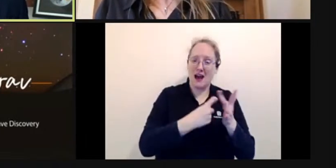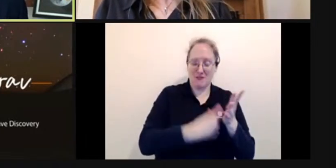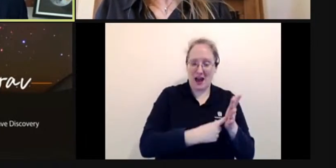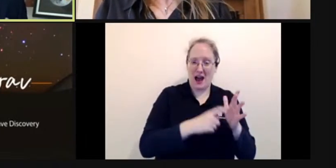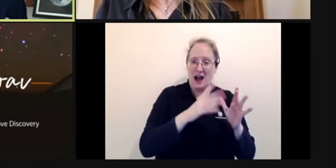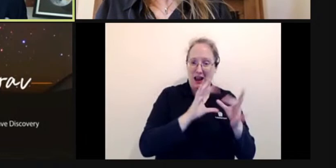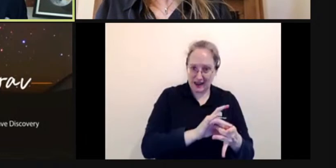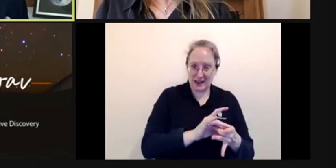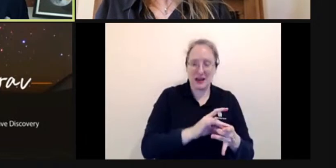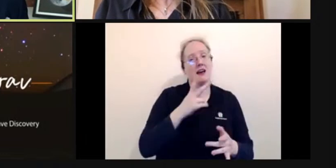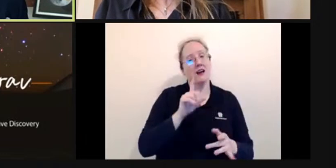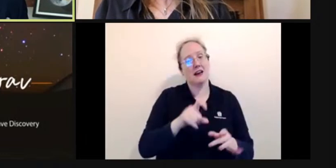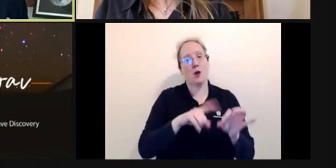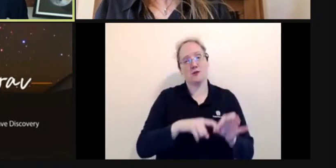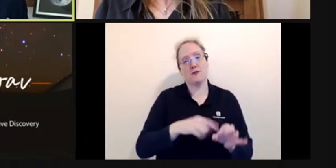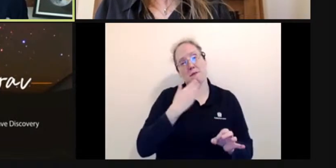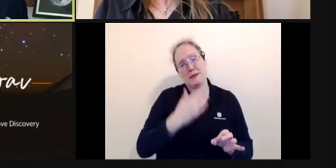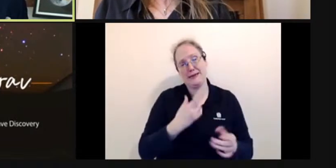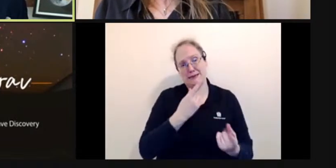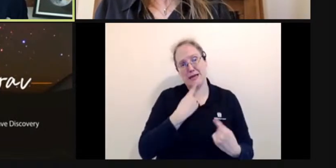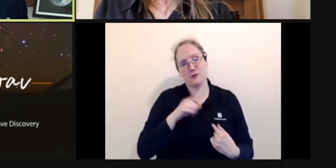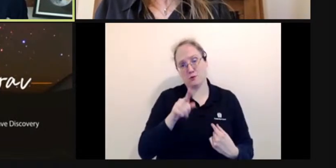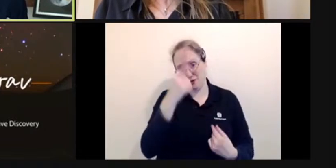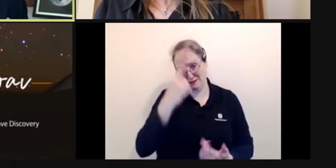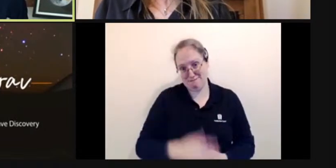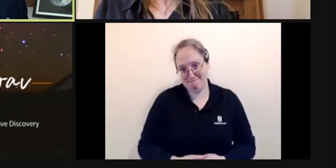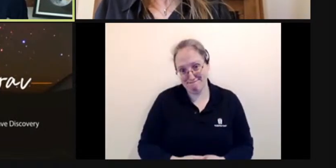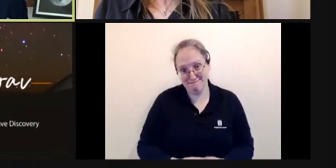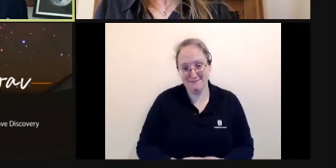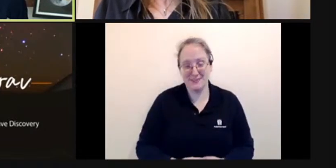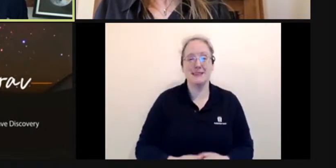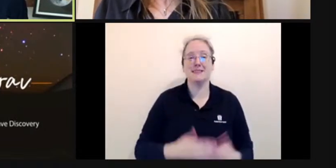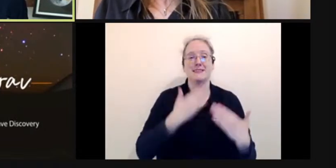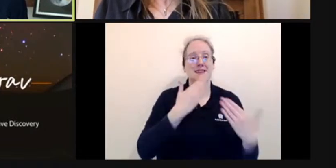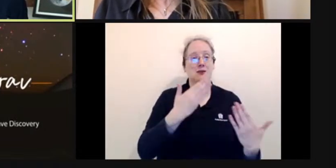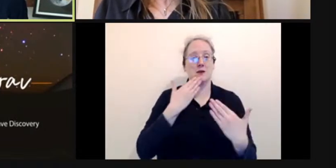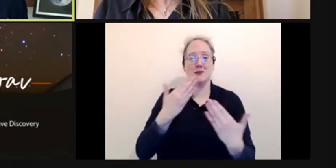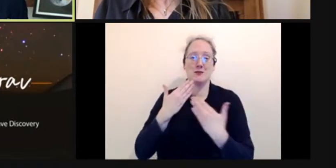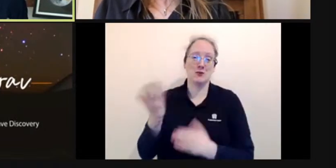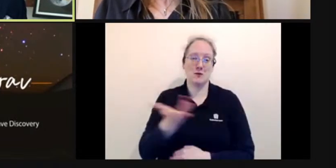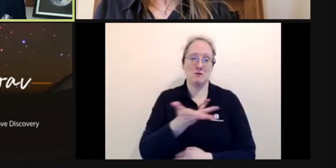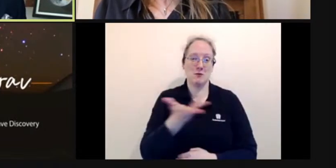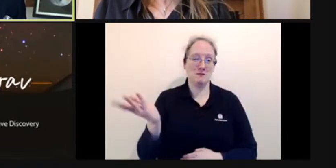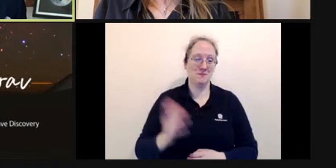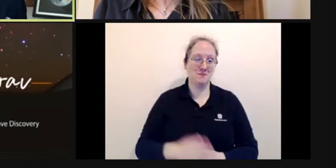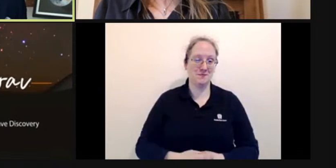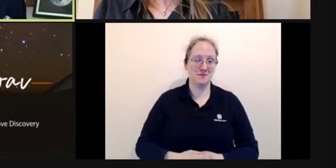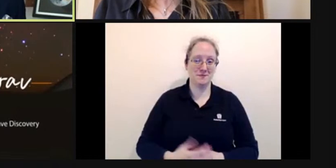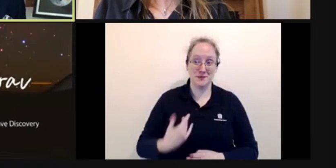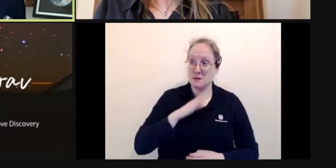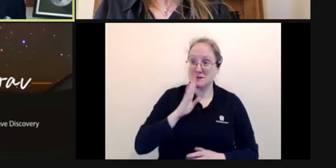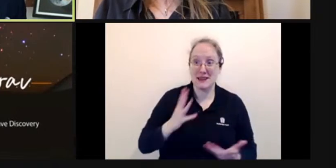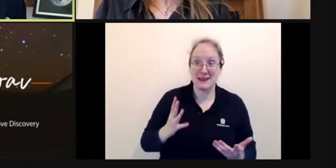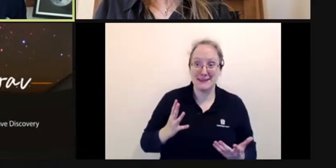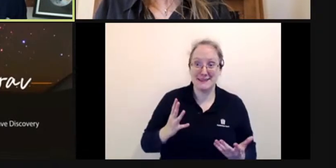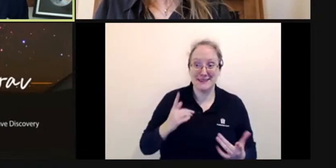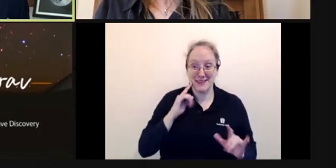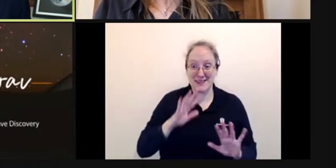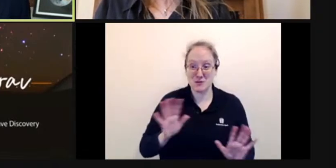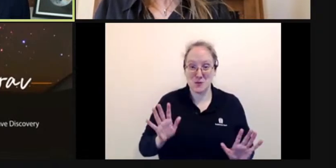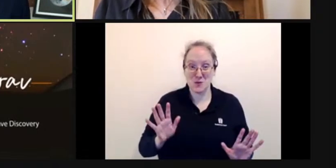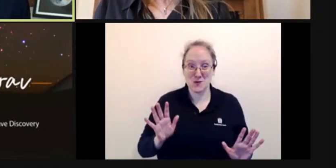want to hear what you thought, and just a huge thanks all round. Have I missed anything? I think that's